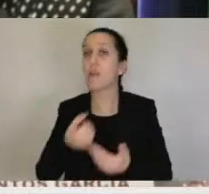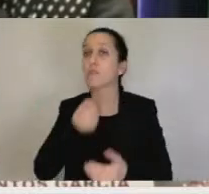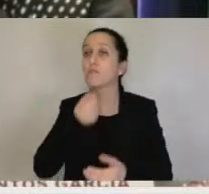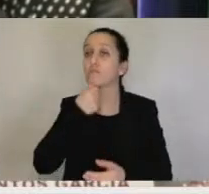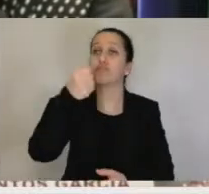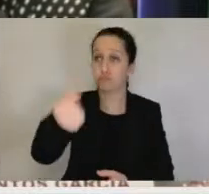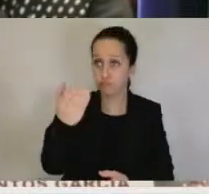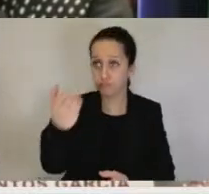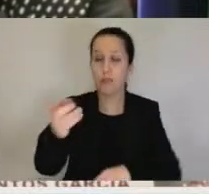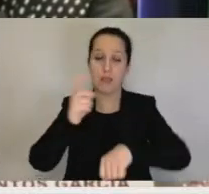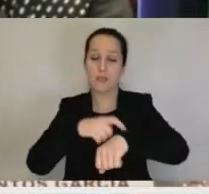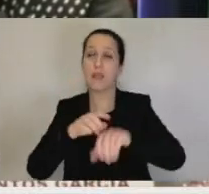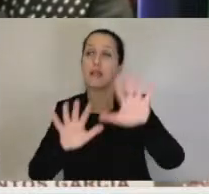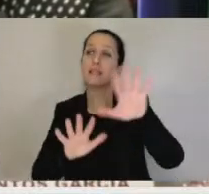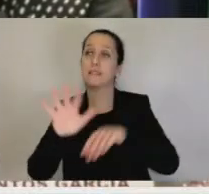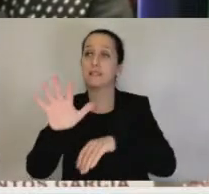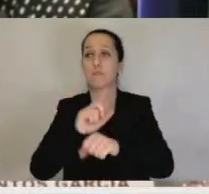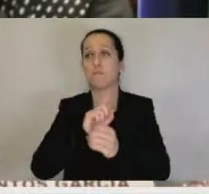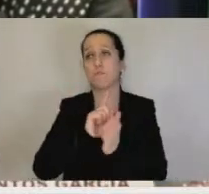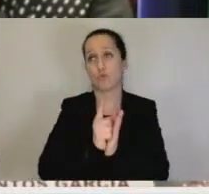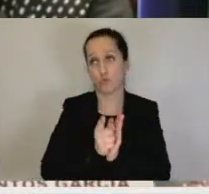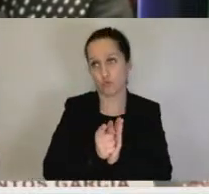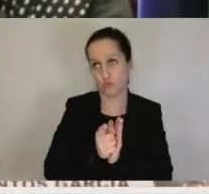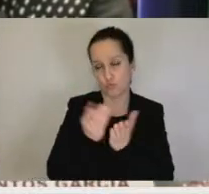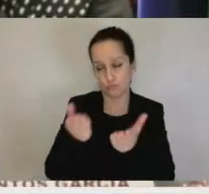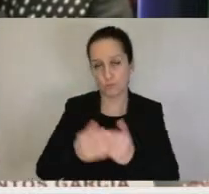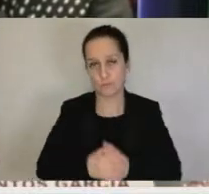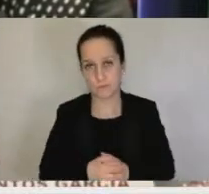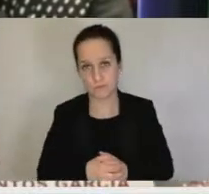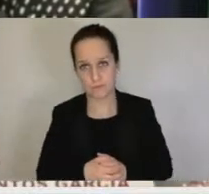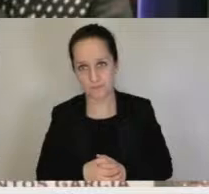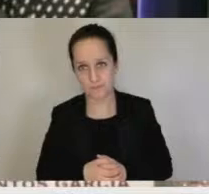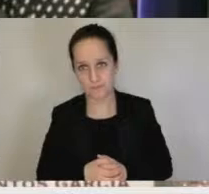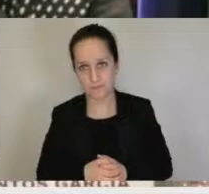you have the floor. You have 15 minutes.